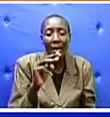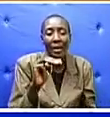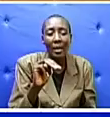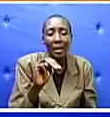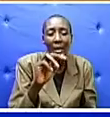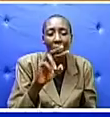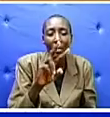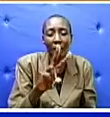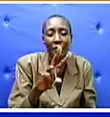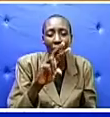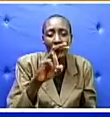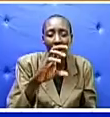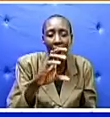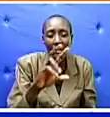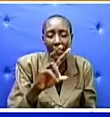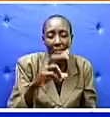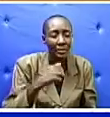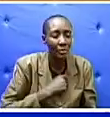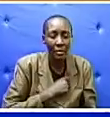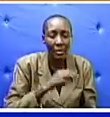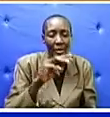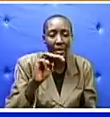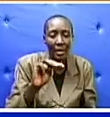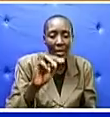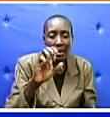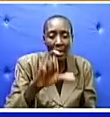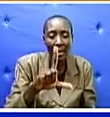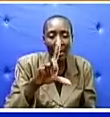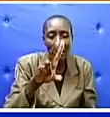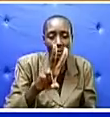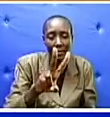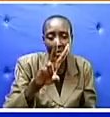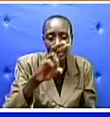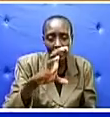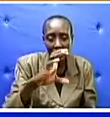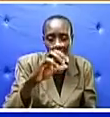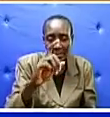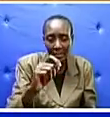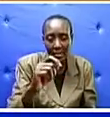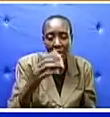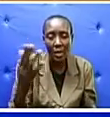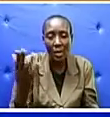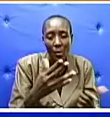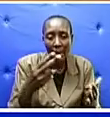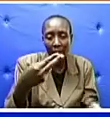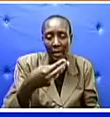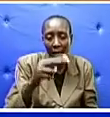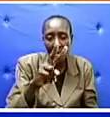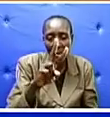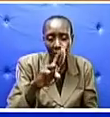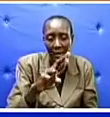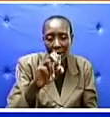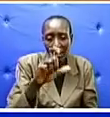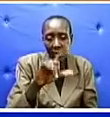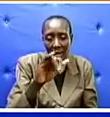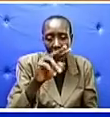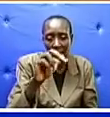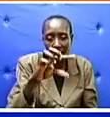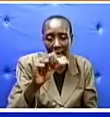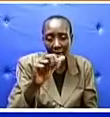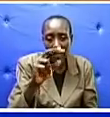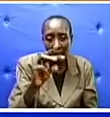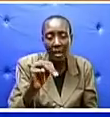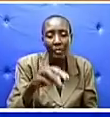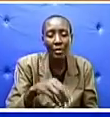I'm affected because, you know, at this point I've been taking my meds for 6 months. So now I've been given for 3 months until